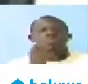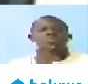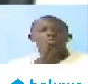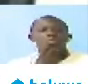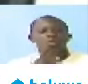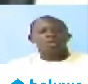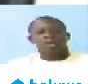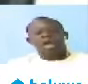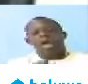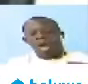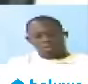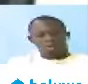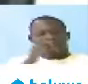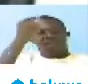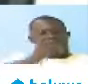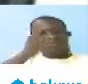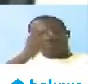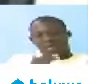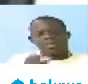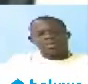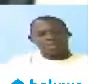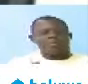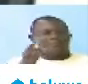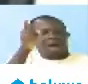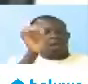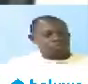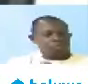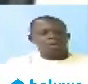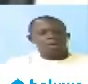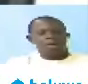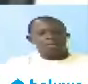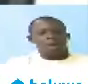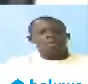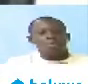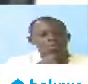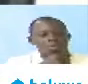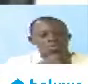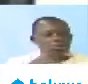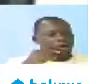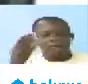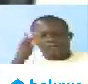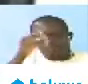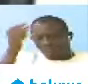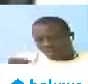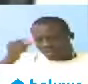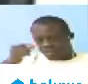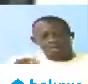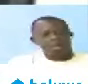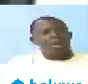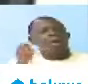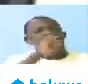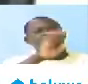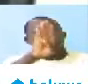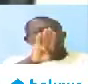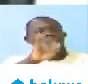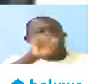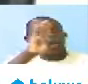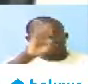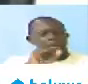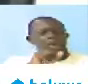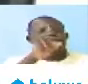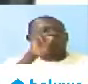They are my uncles. Our villages are very close to water. In fact, my grandmother came from their village. Because Baba's